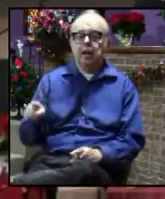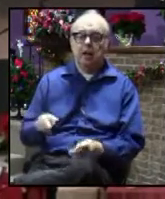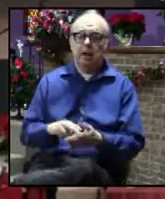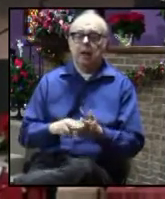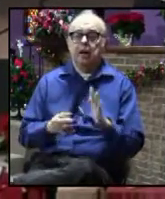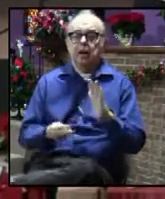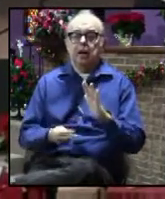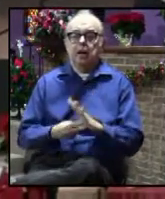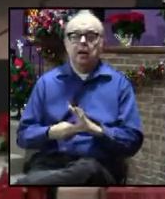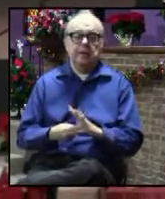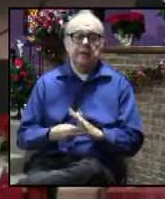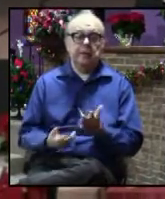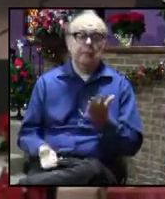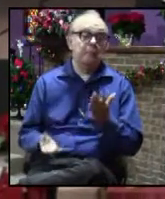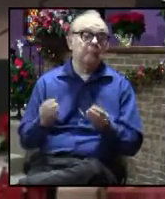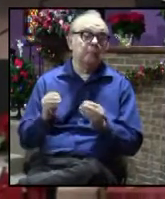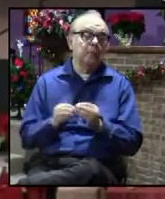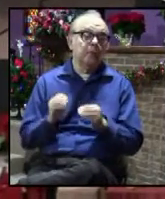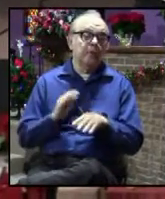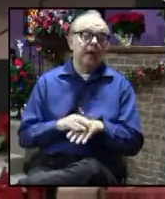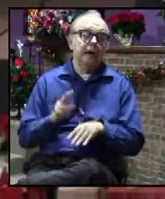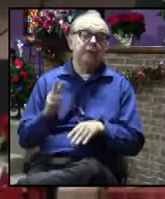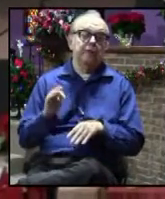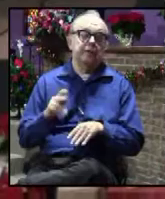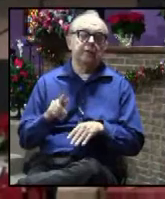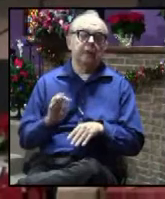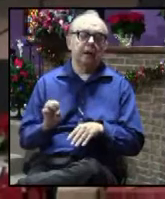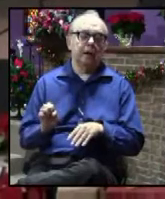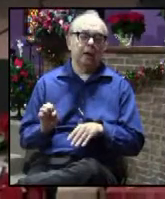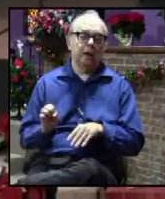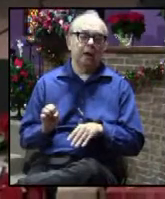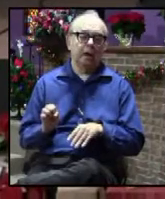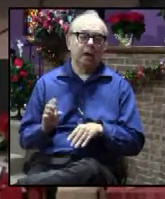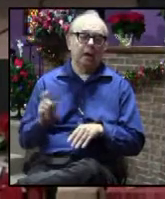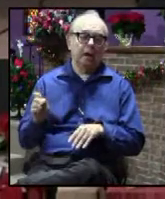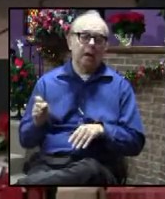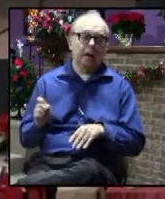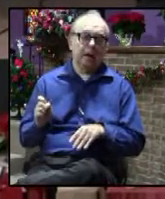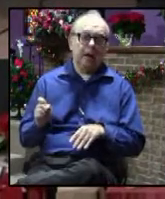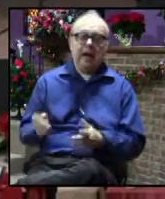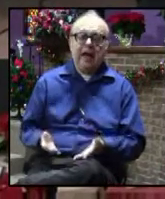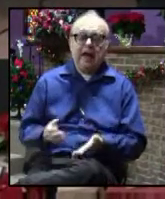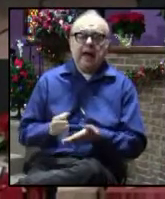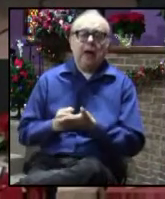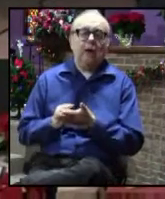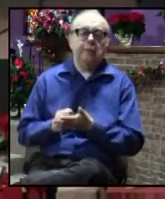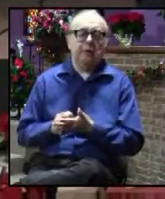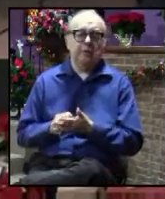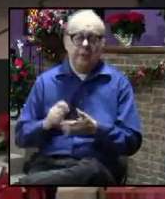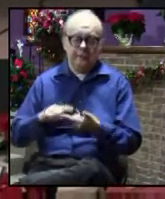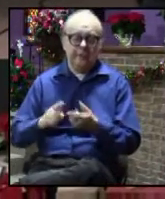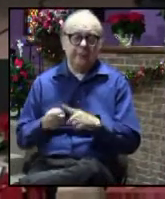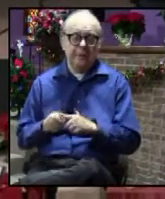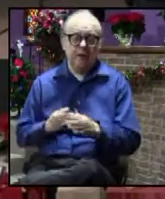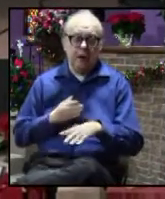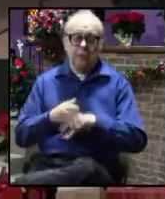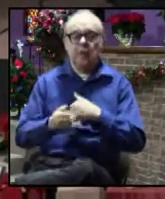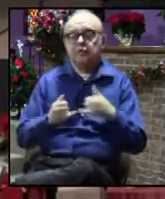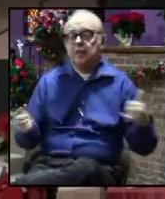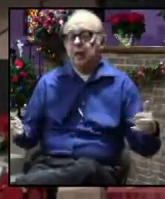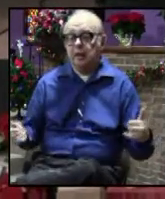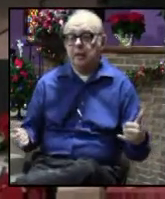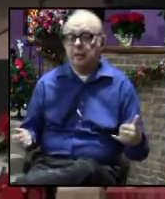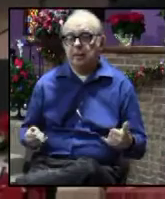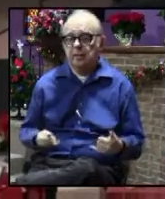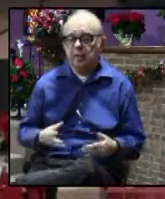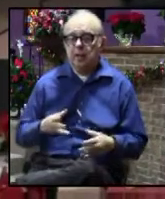may be more than 2 miles. So you had to learn how to pick up your buddy to carry that person across the finish line. But the way